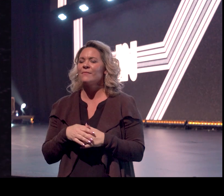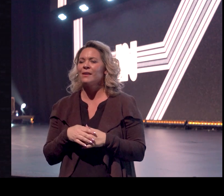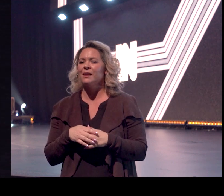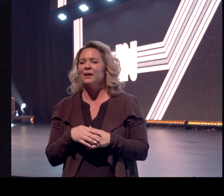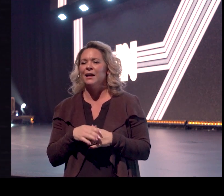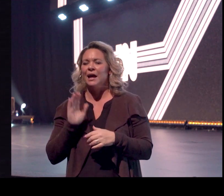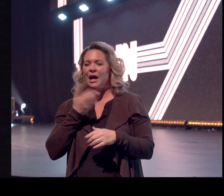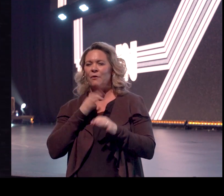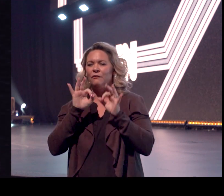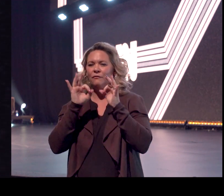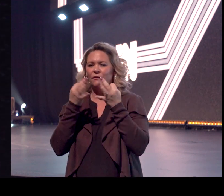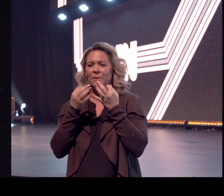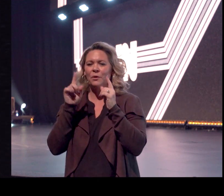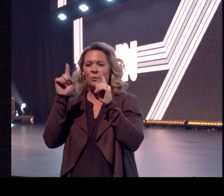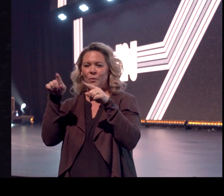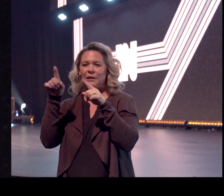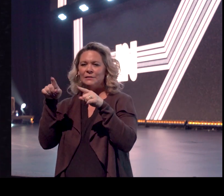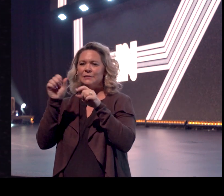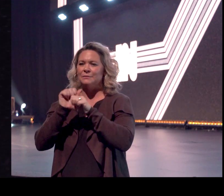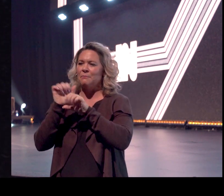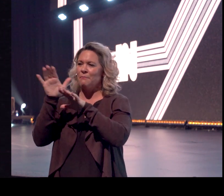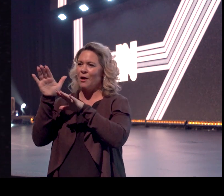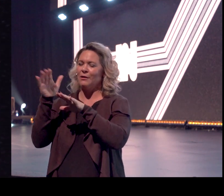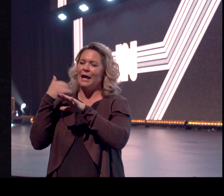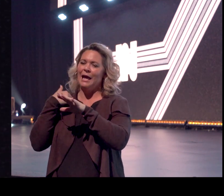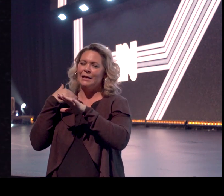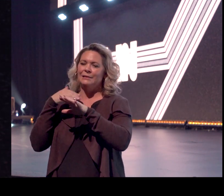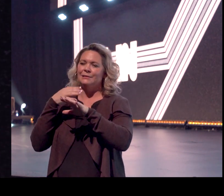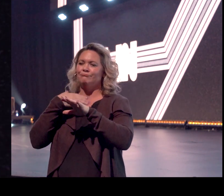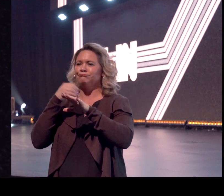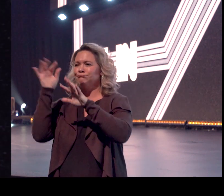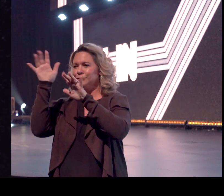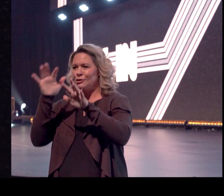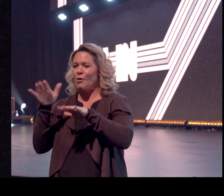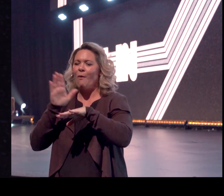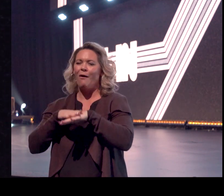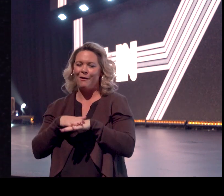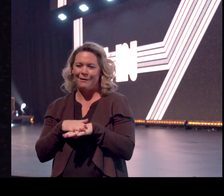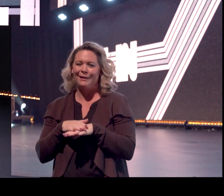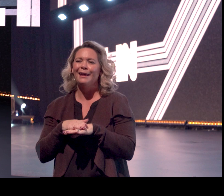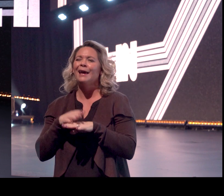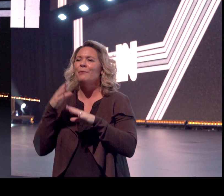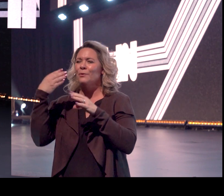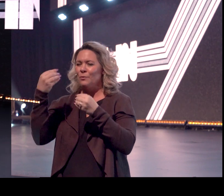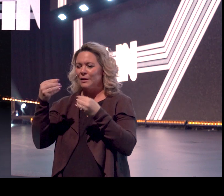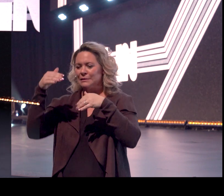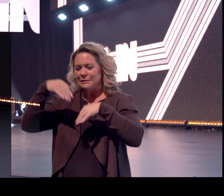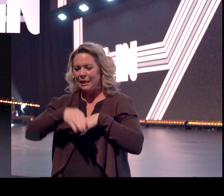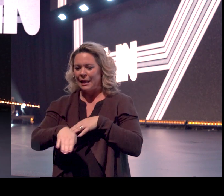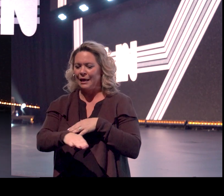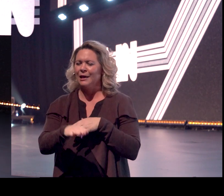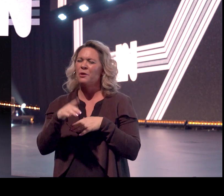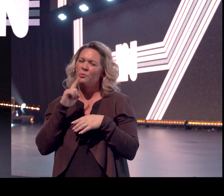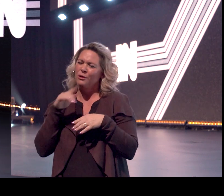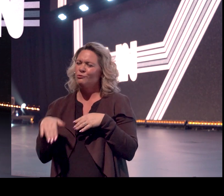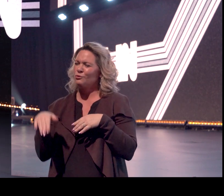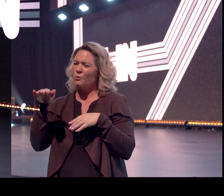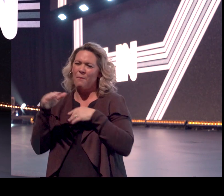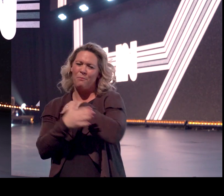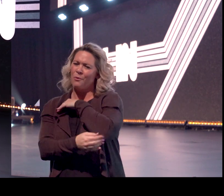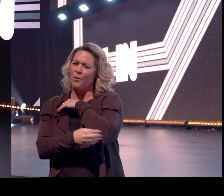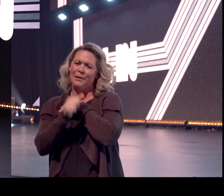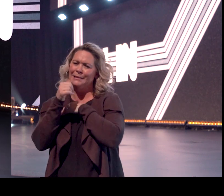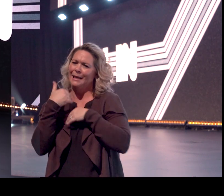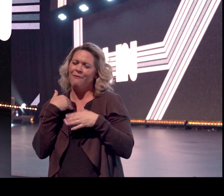up, our family went to this mountain that had snow on it to go sledding. And I grew up really poor,